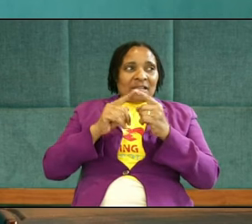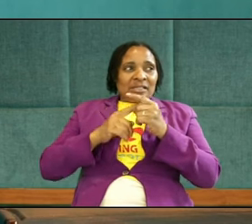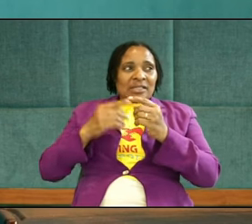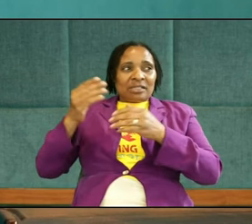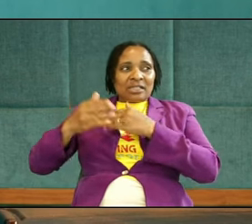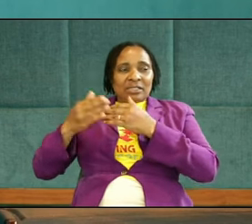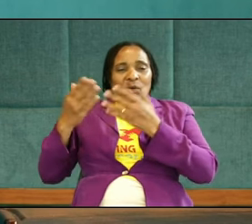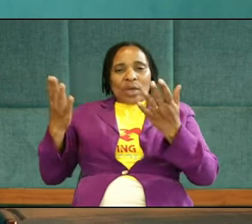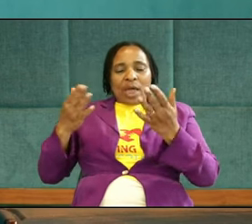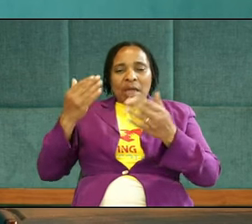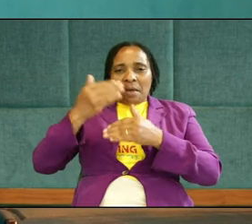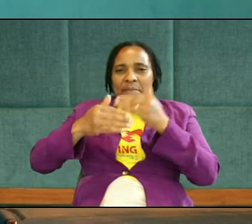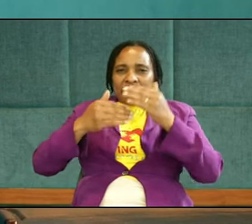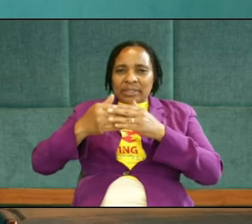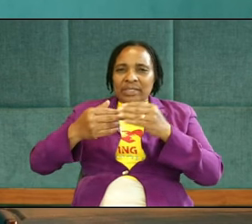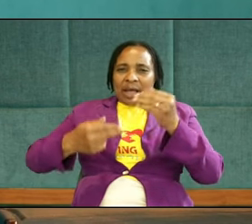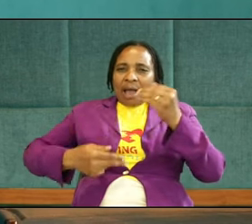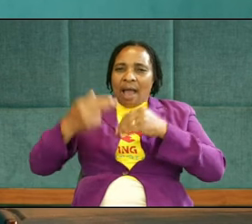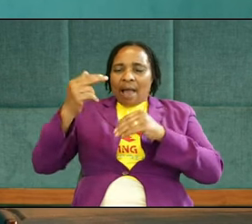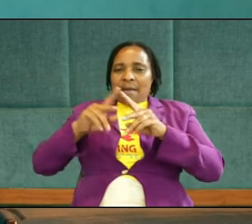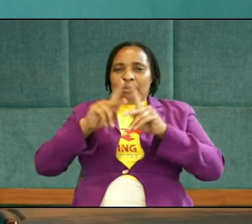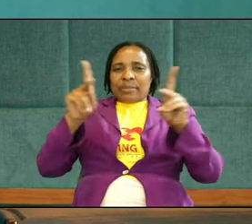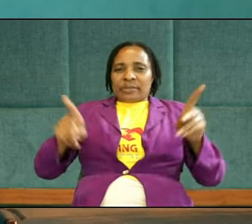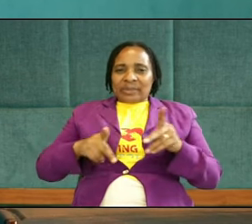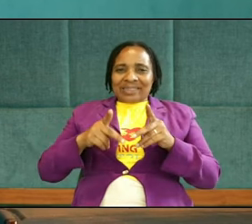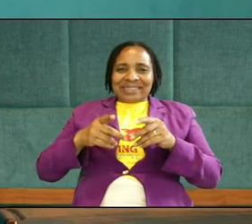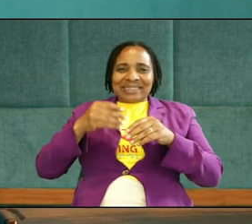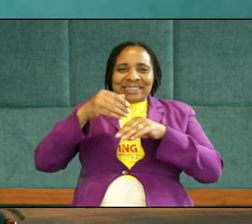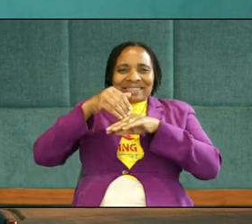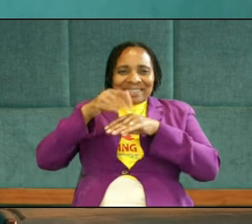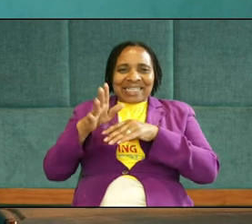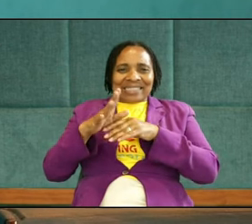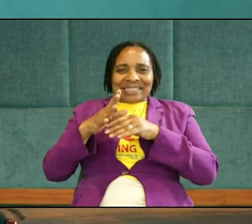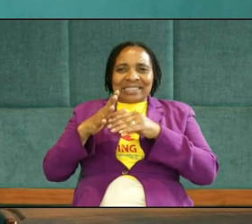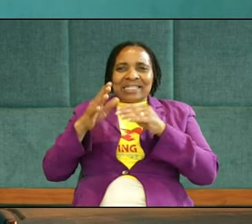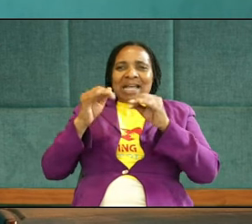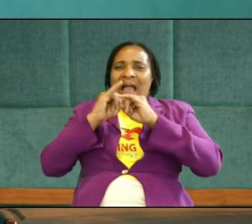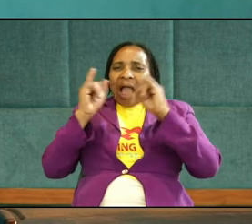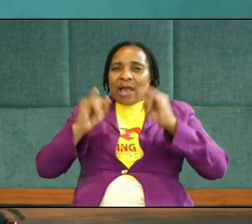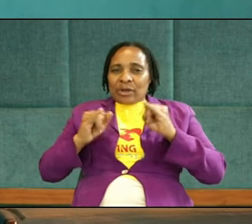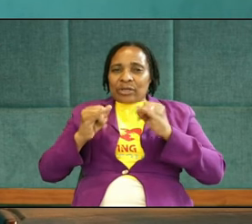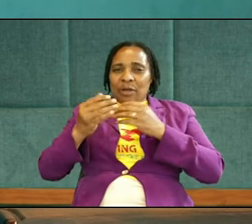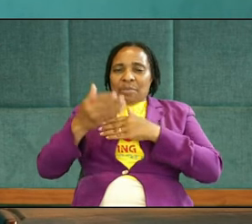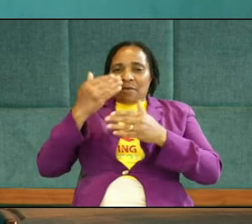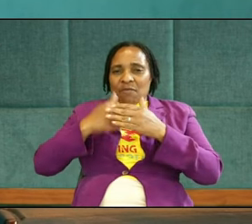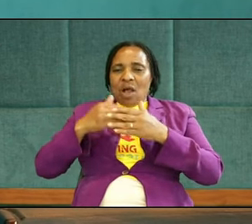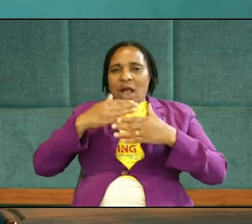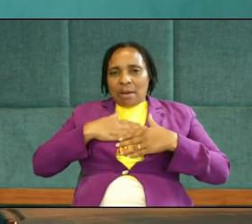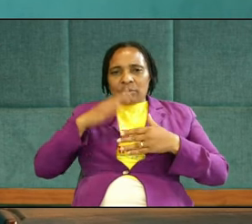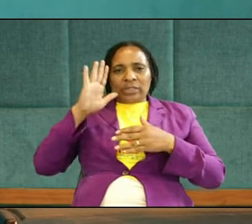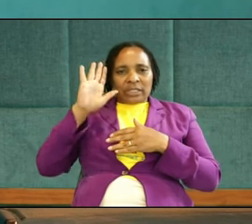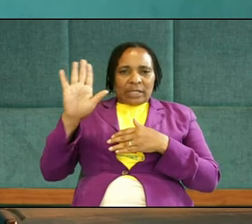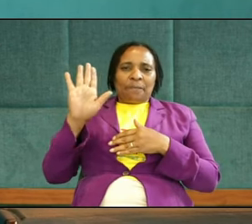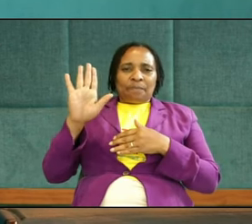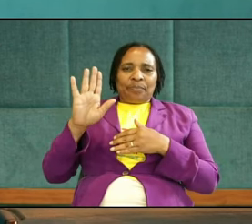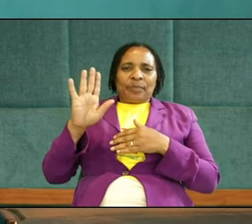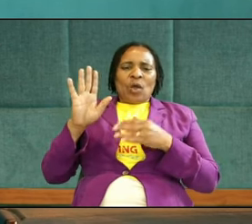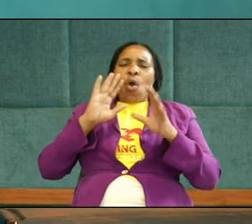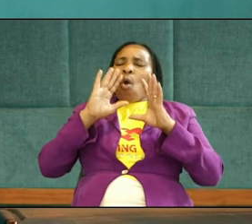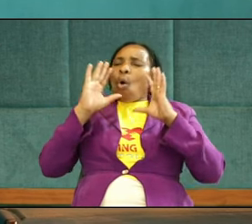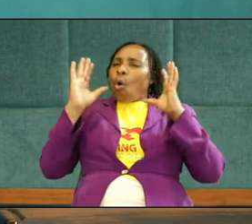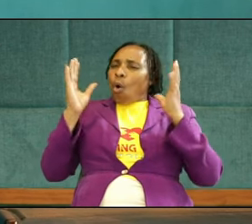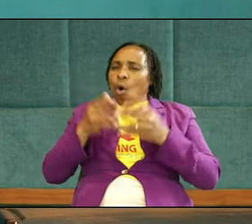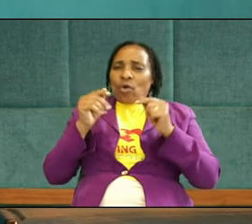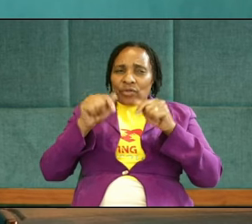he built high places and set up Asherah poles and idols before he humbled himself. All these